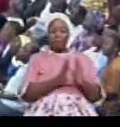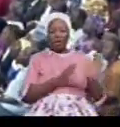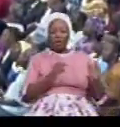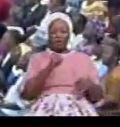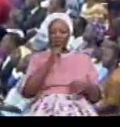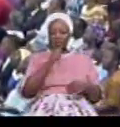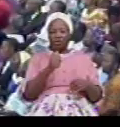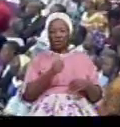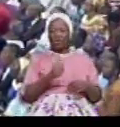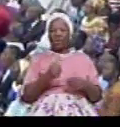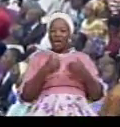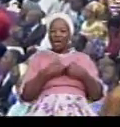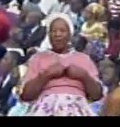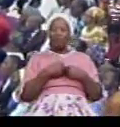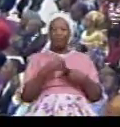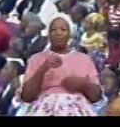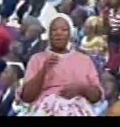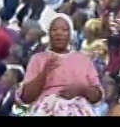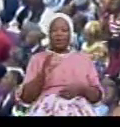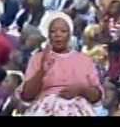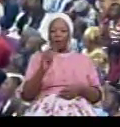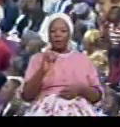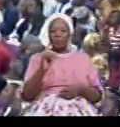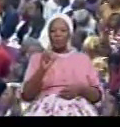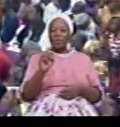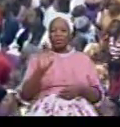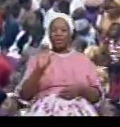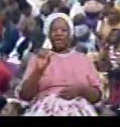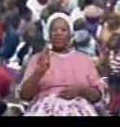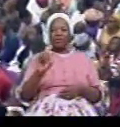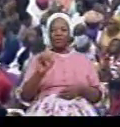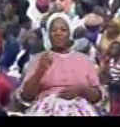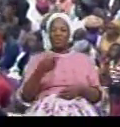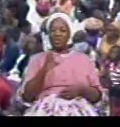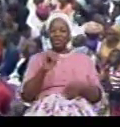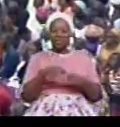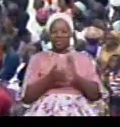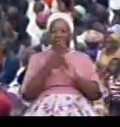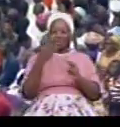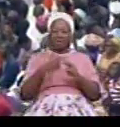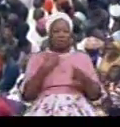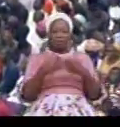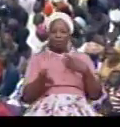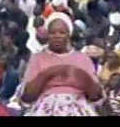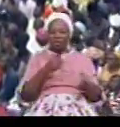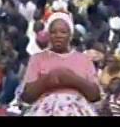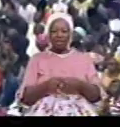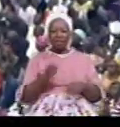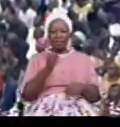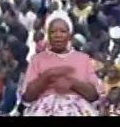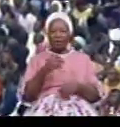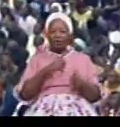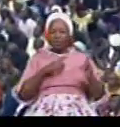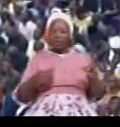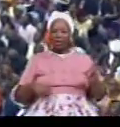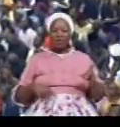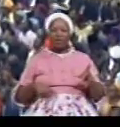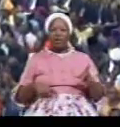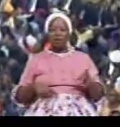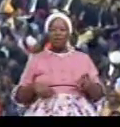miscarriage. Nevertheless, the counsel of the Lord shall stand in your life